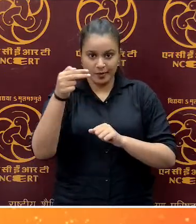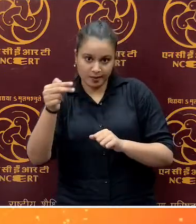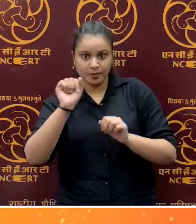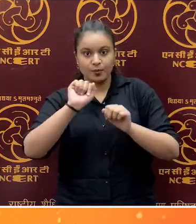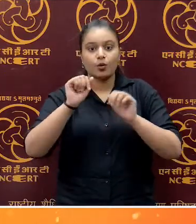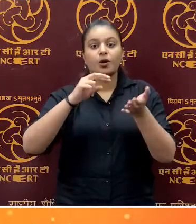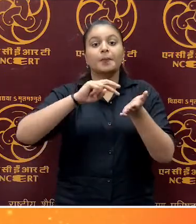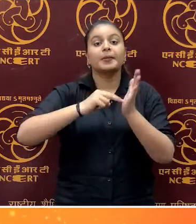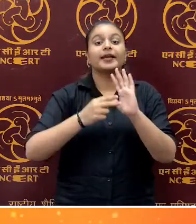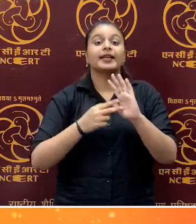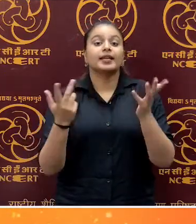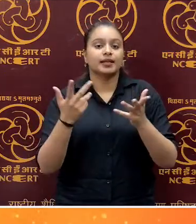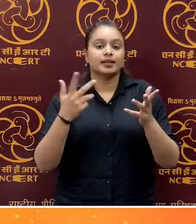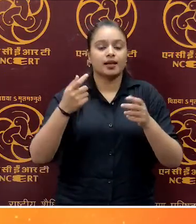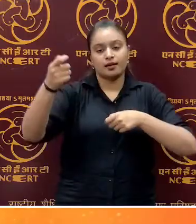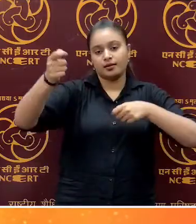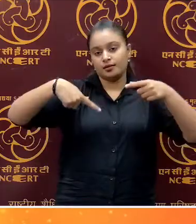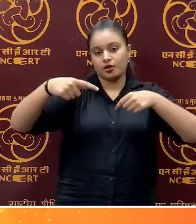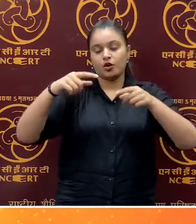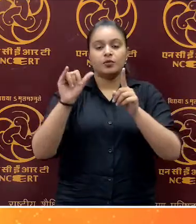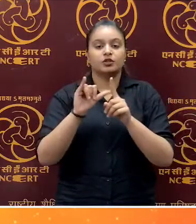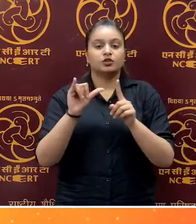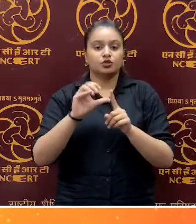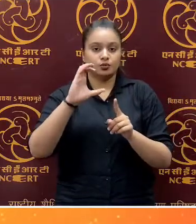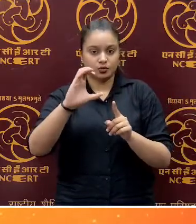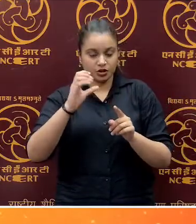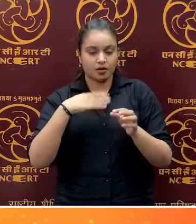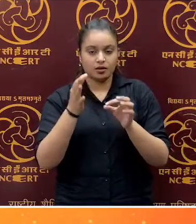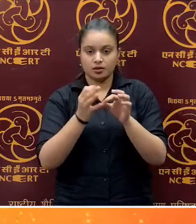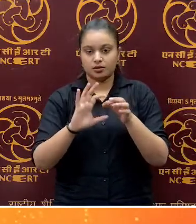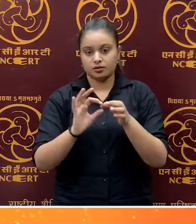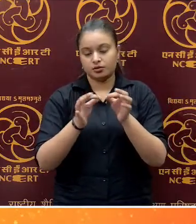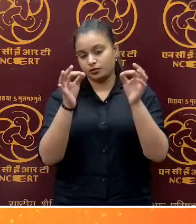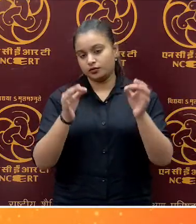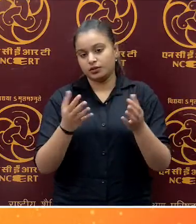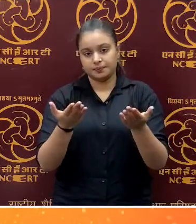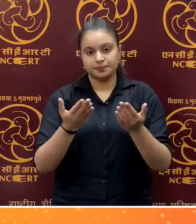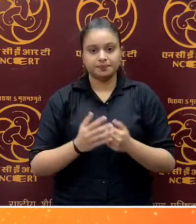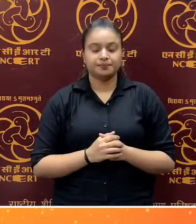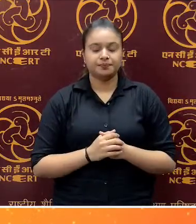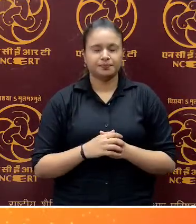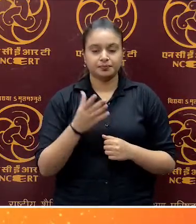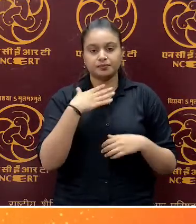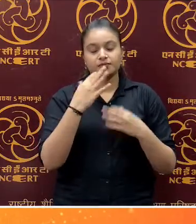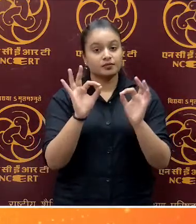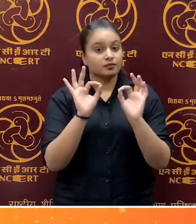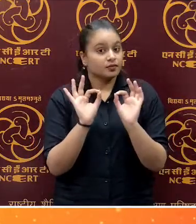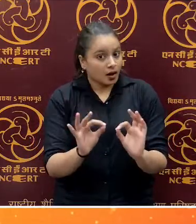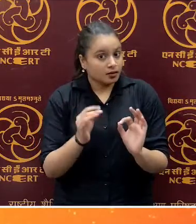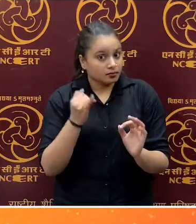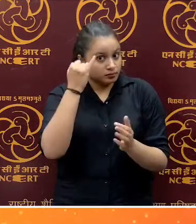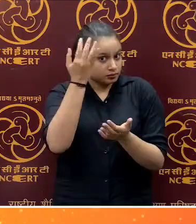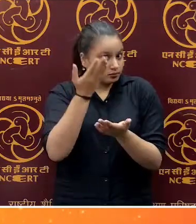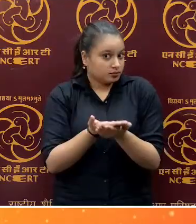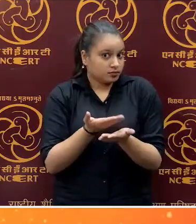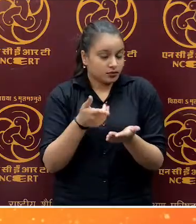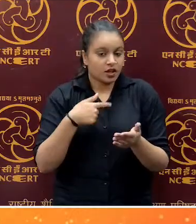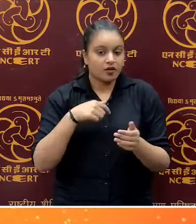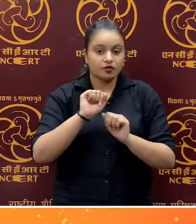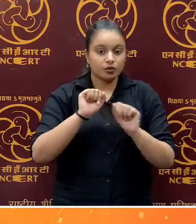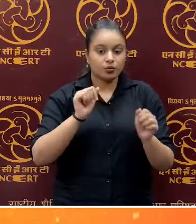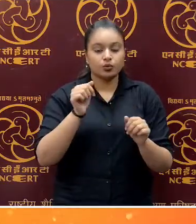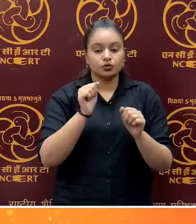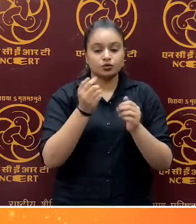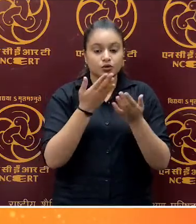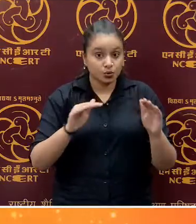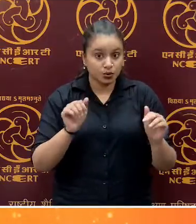their meanings, and just comment in our YouTube handle NCERT official. Yes. That's a wonderful suggestion, Harpreet, to know the meaning of our